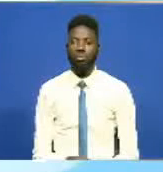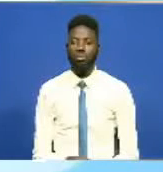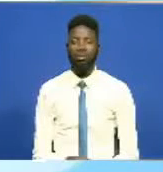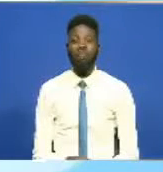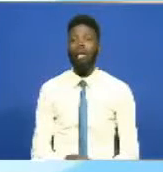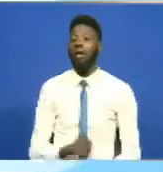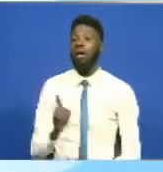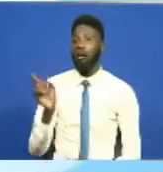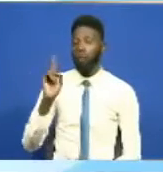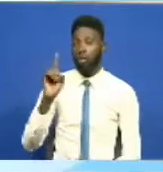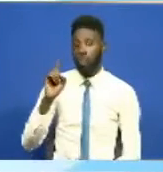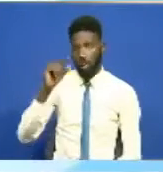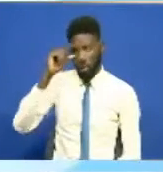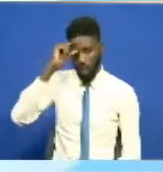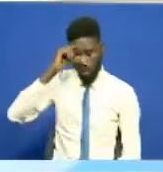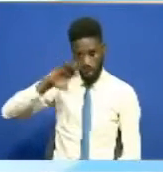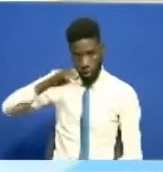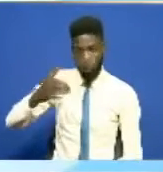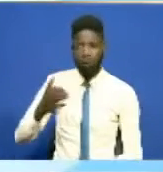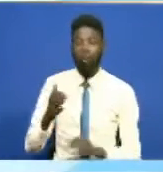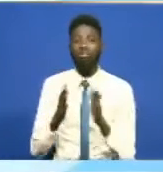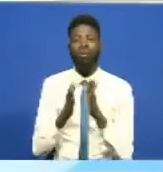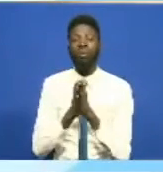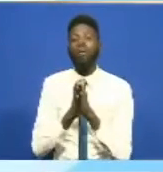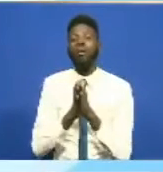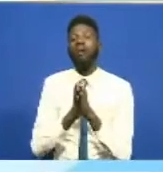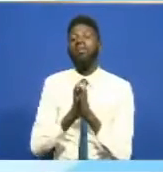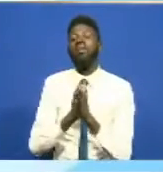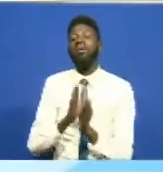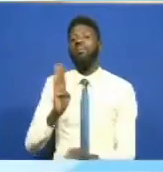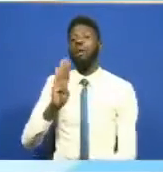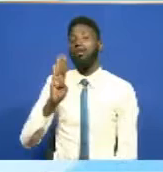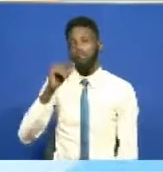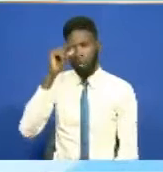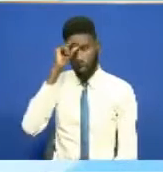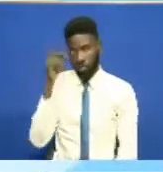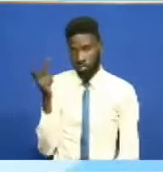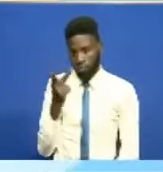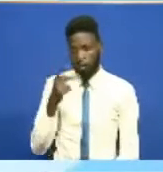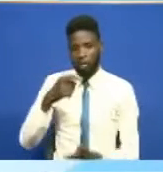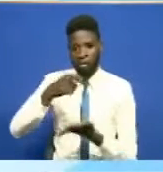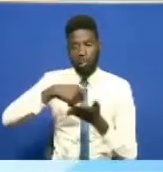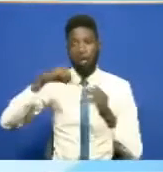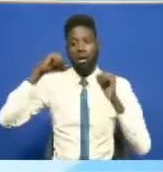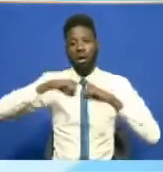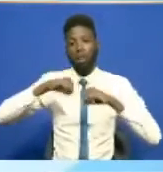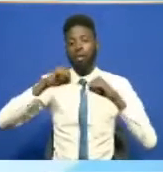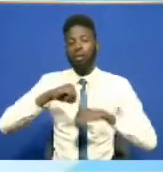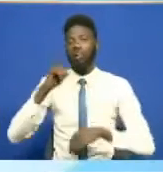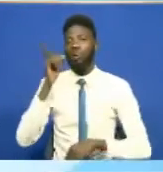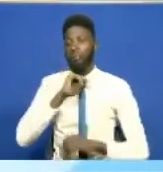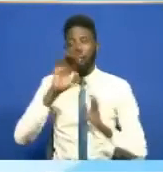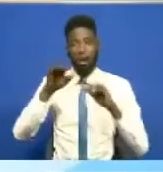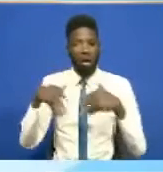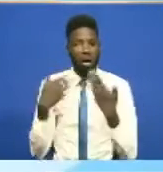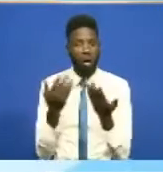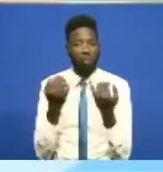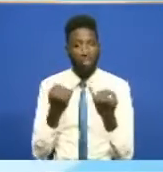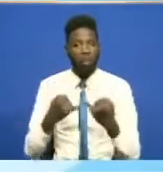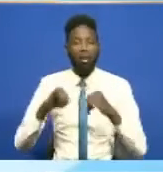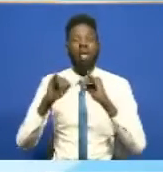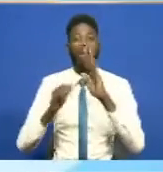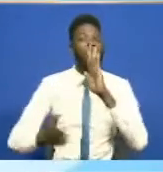Nairobi County government and the Belgium government have signed a memorandum of understanding on how to implement